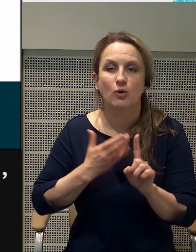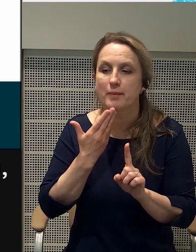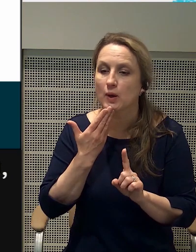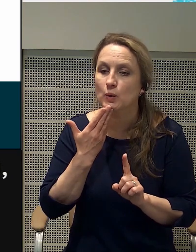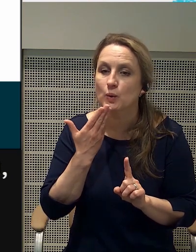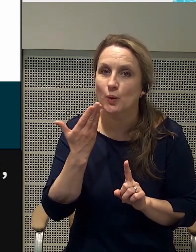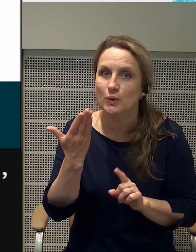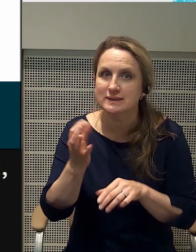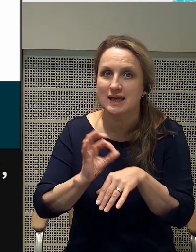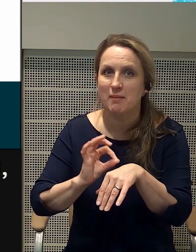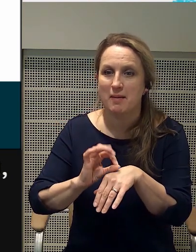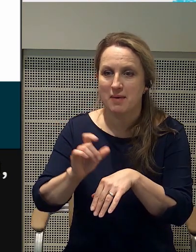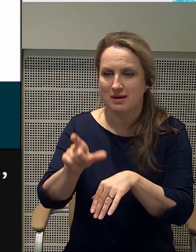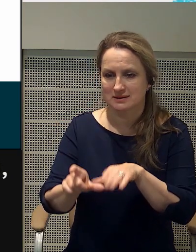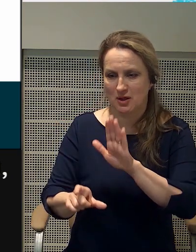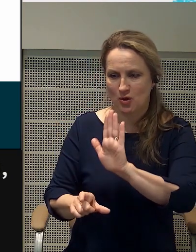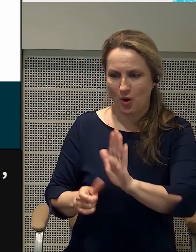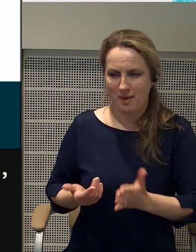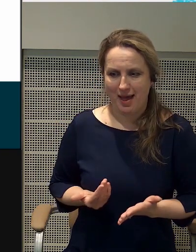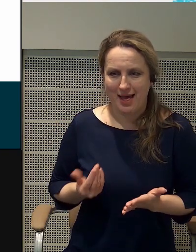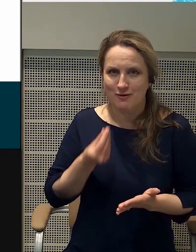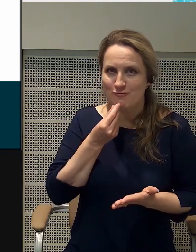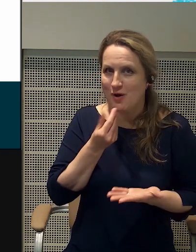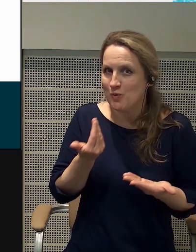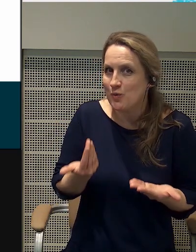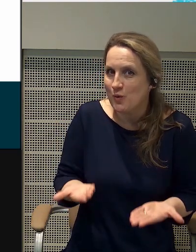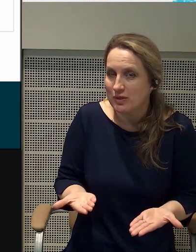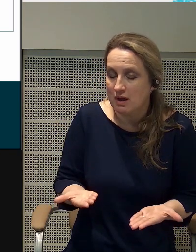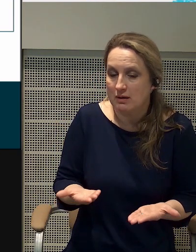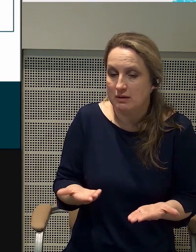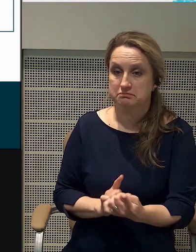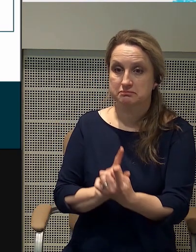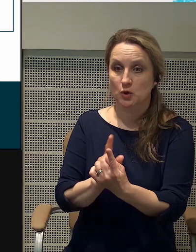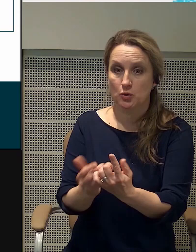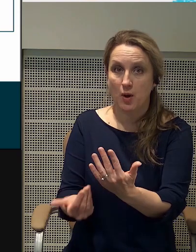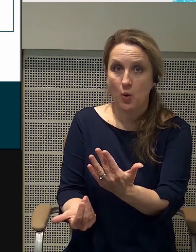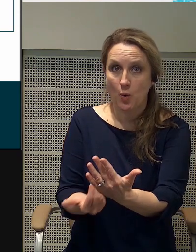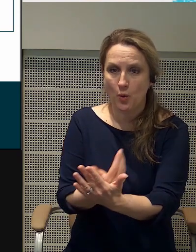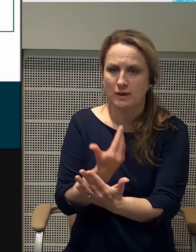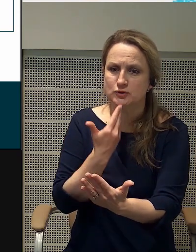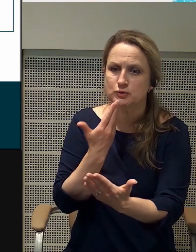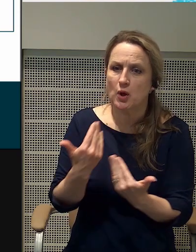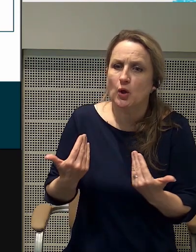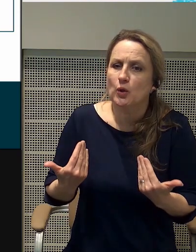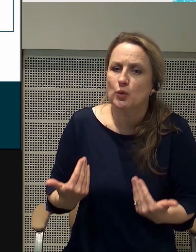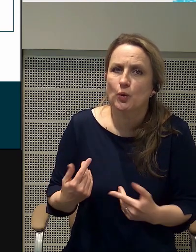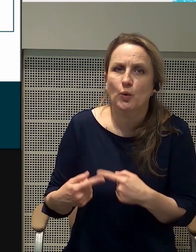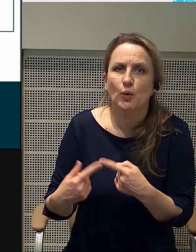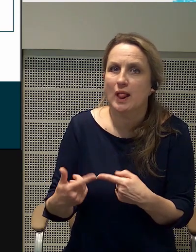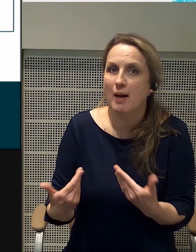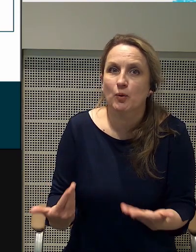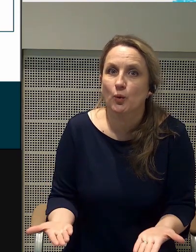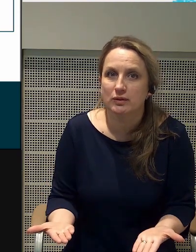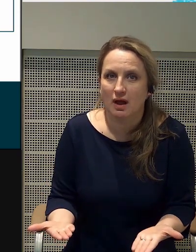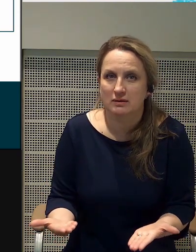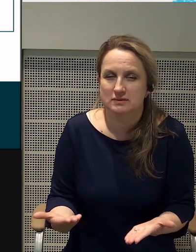any change. Just awareness is very easy and feasible. But then it's not only the quality